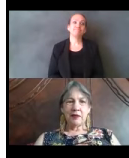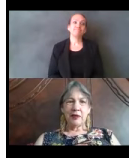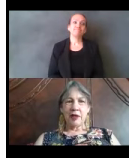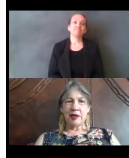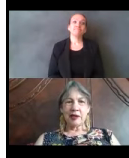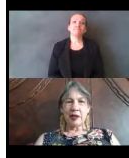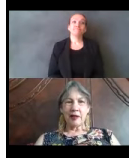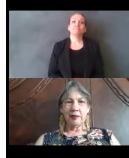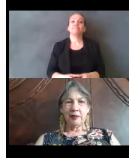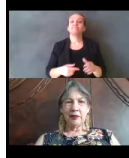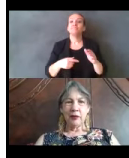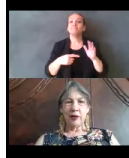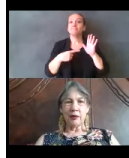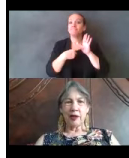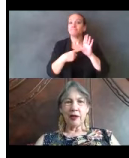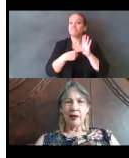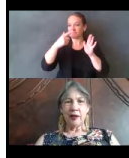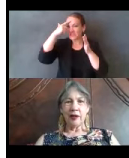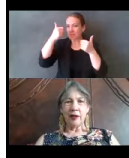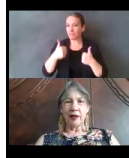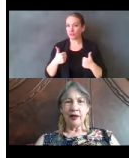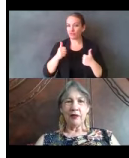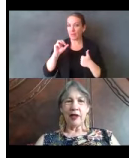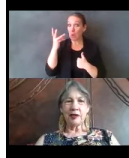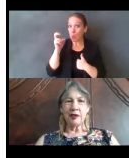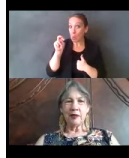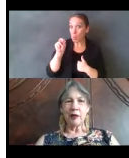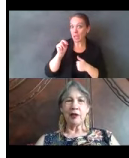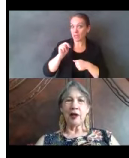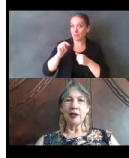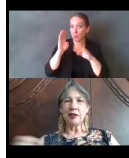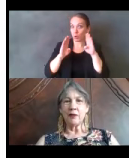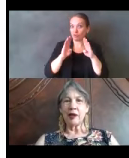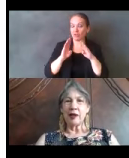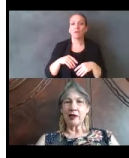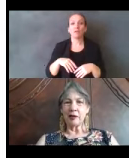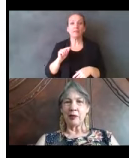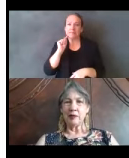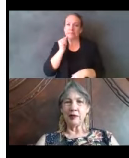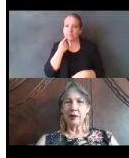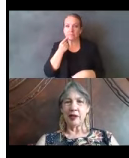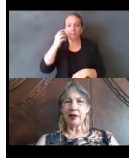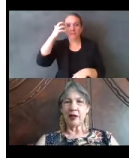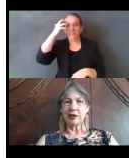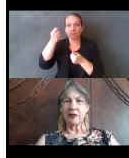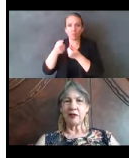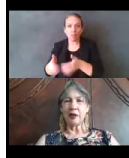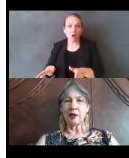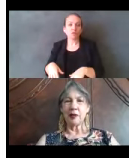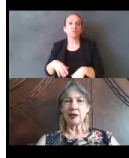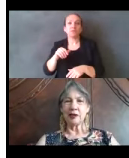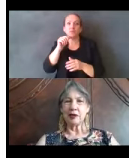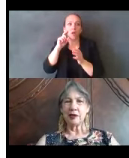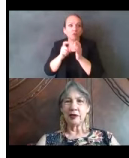Signs of dementia, when to worry, are advanced memory loss, not recognizing people, getting lost in